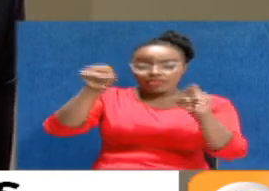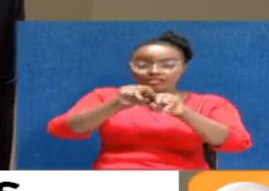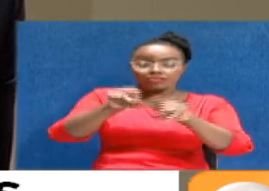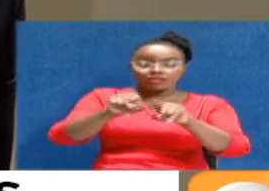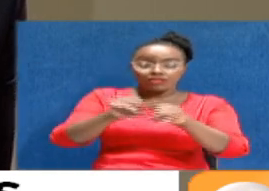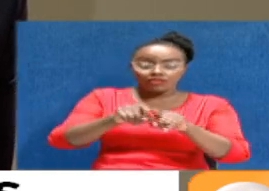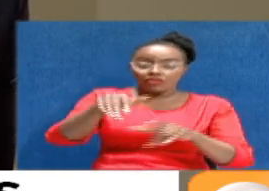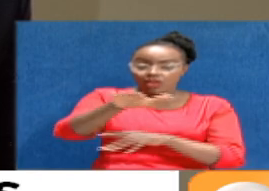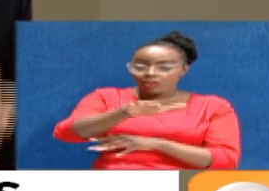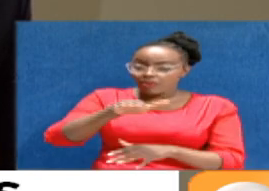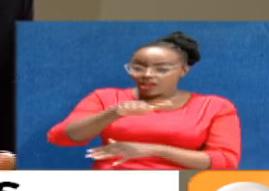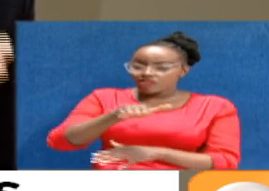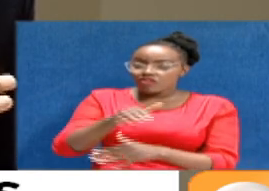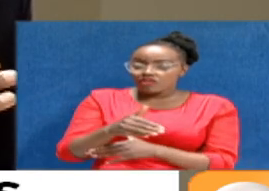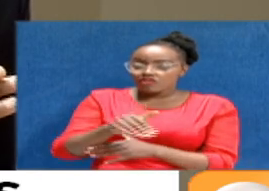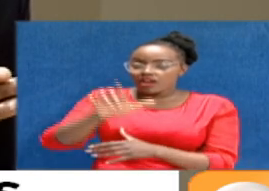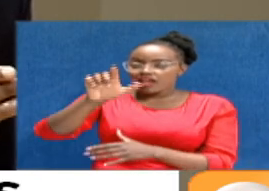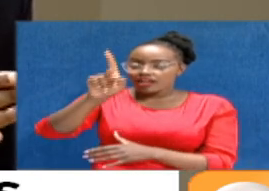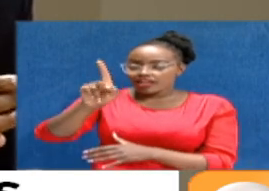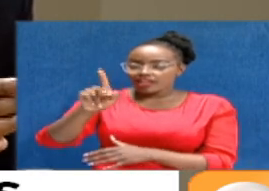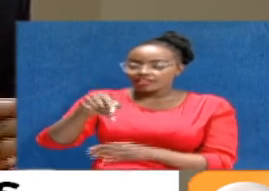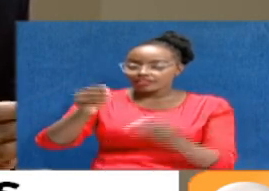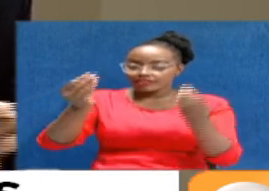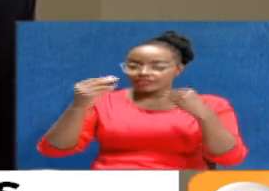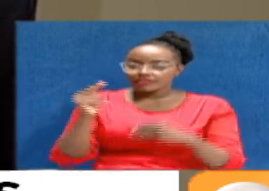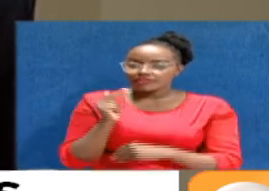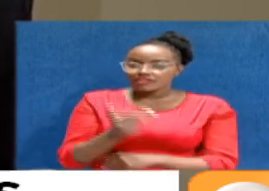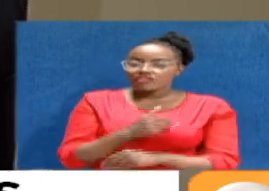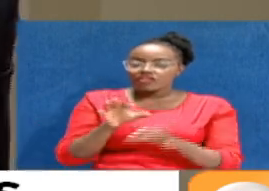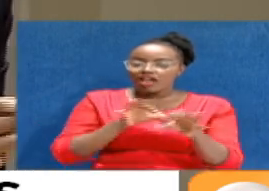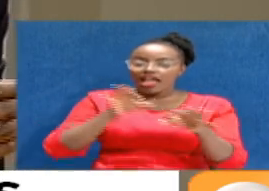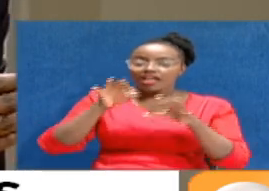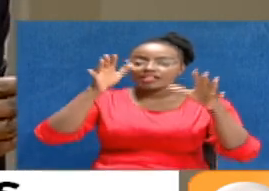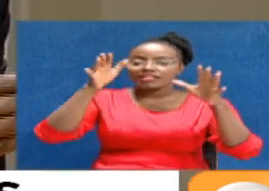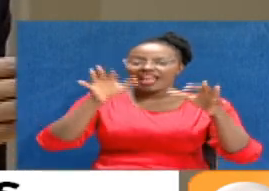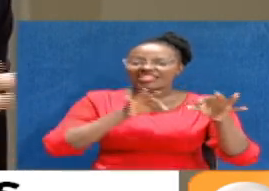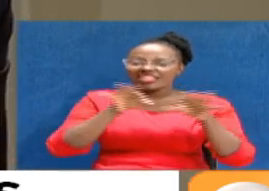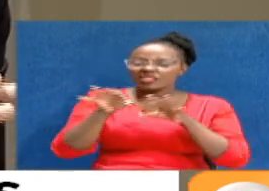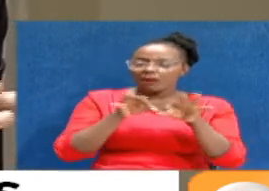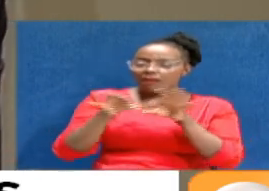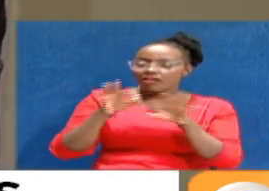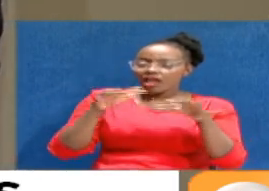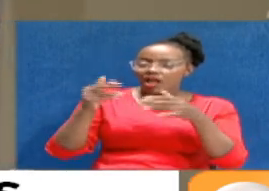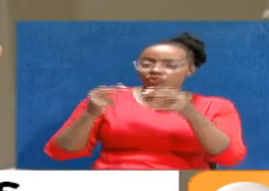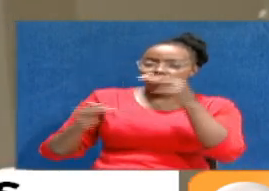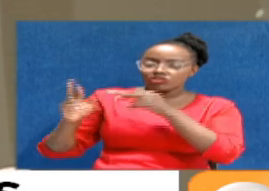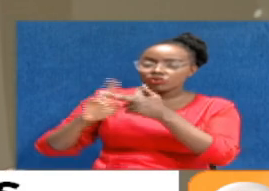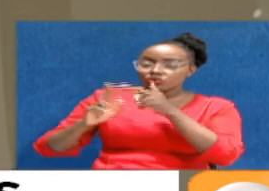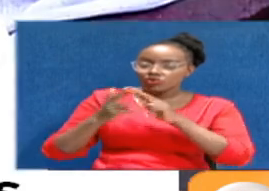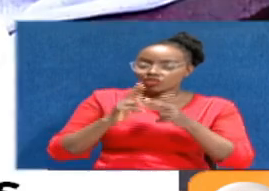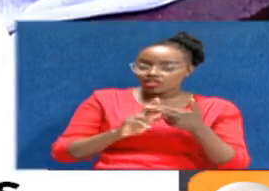same platform, LK gave us an explainer about the historical relationship between Kenya